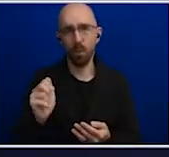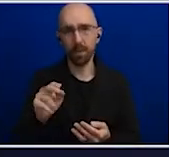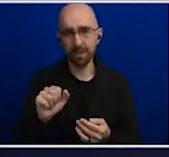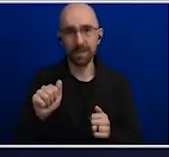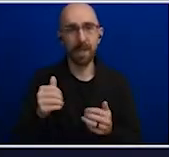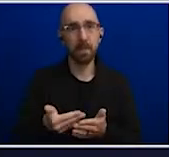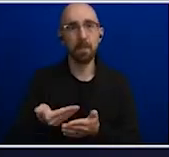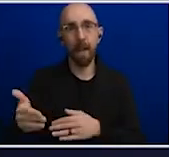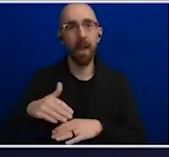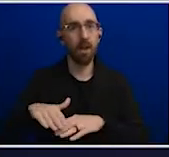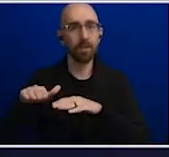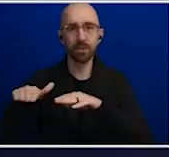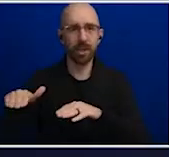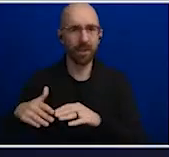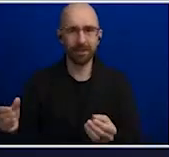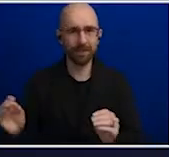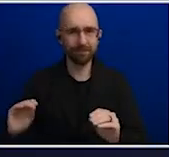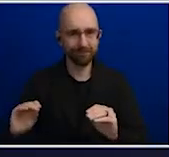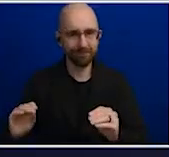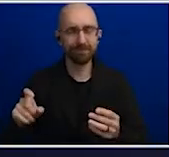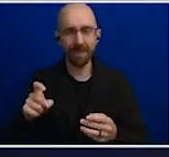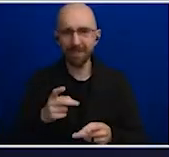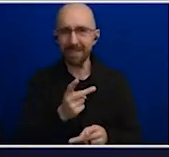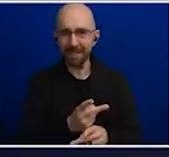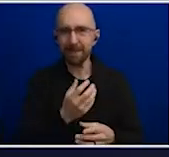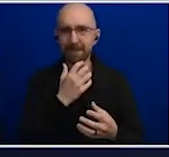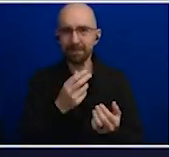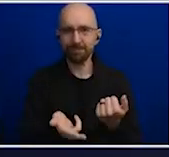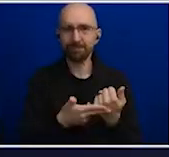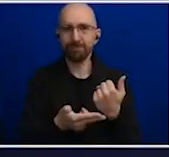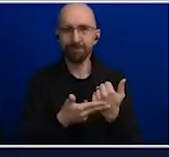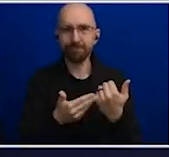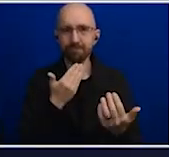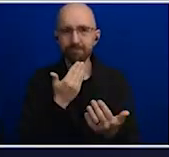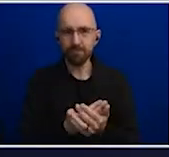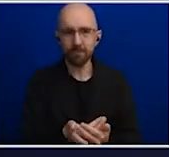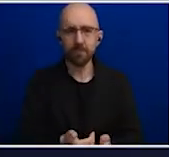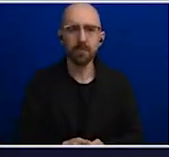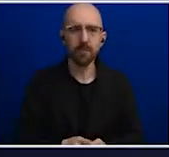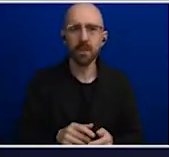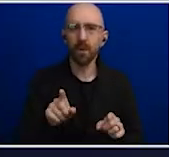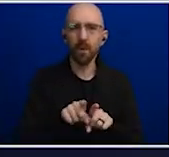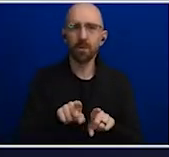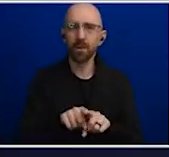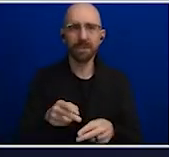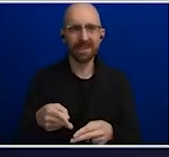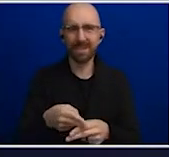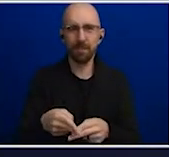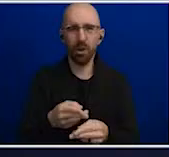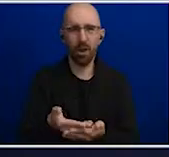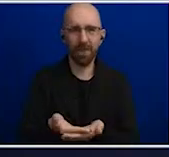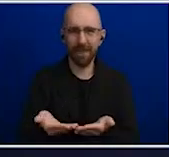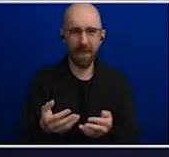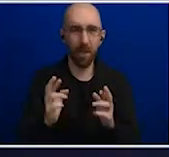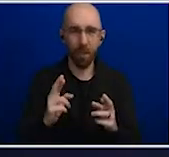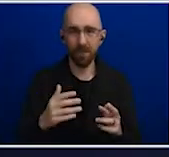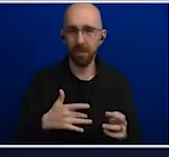so, and a lot of times, it's just a temporary thing, and hopefully the heart gets better.